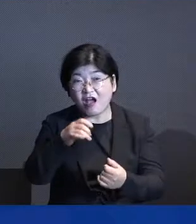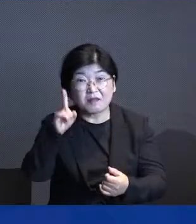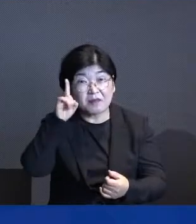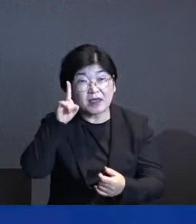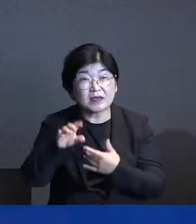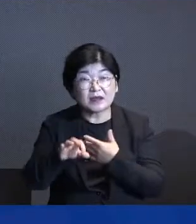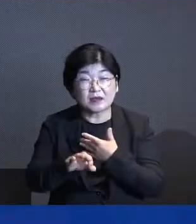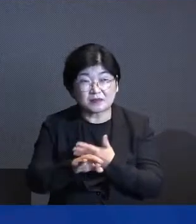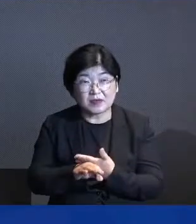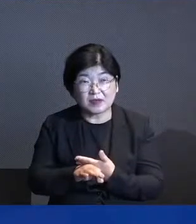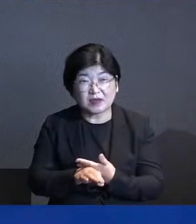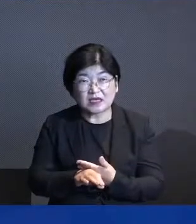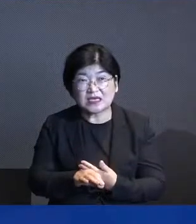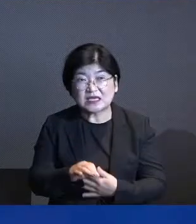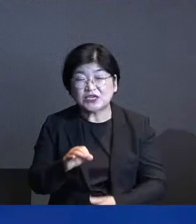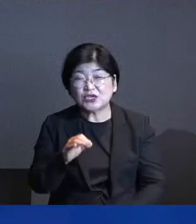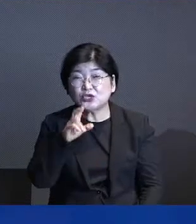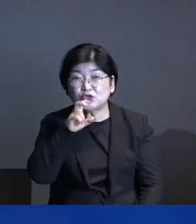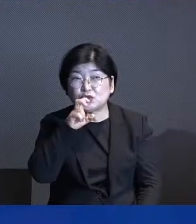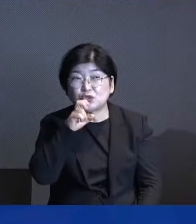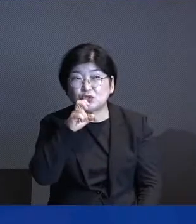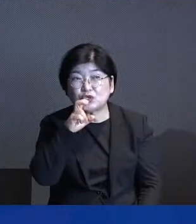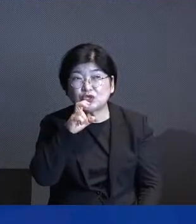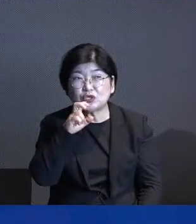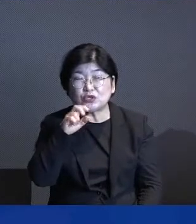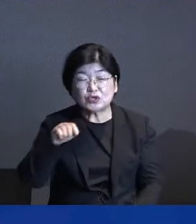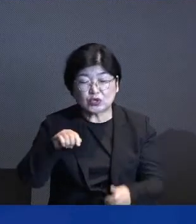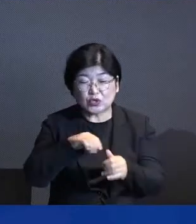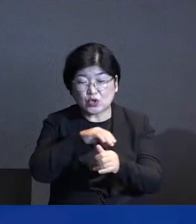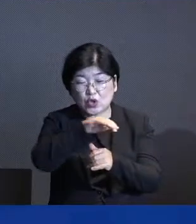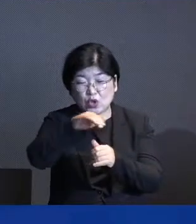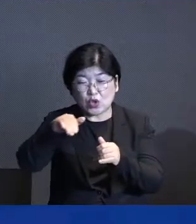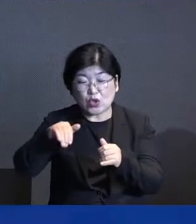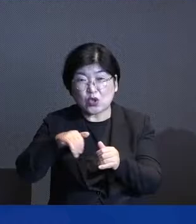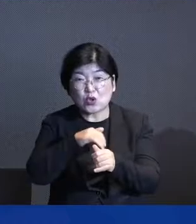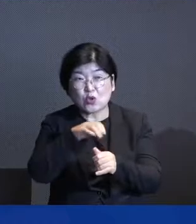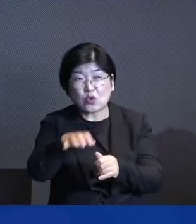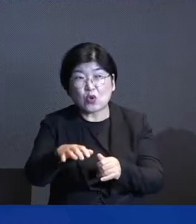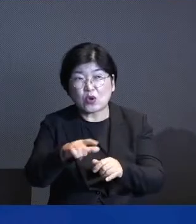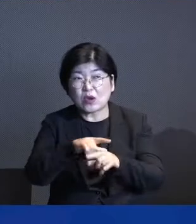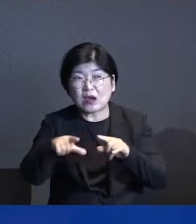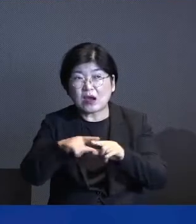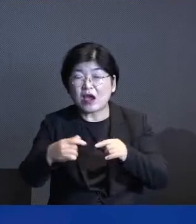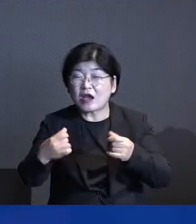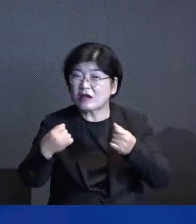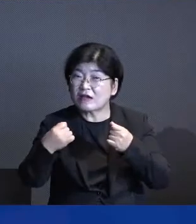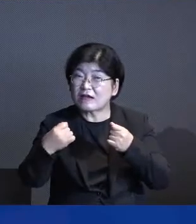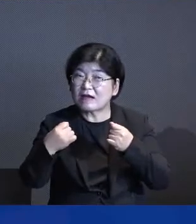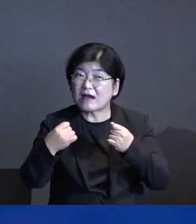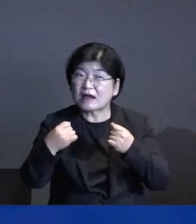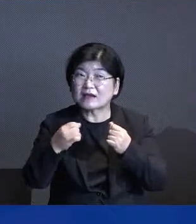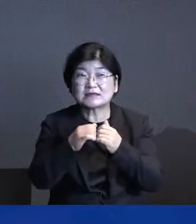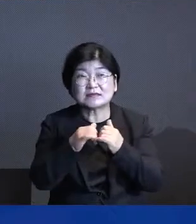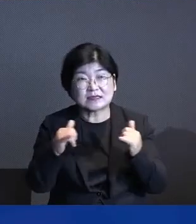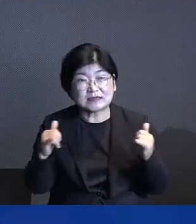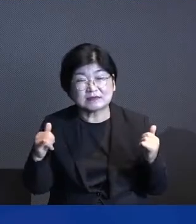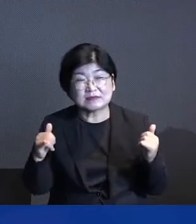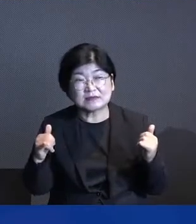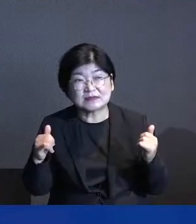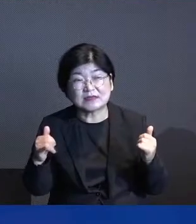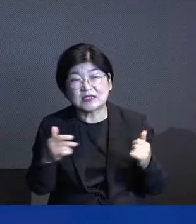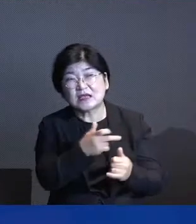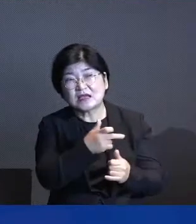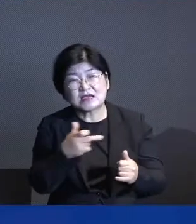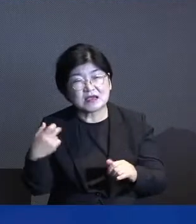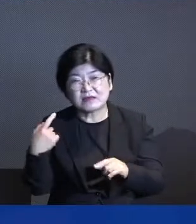similar to the normal or healthy subjects, but amygdala and hippocampus